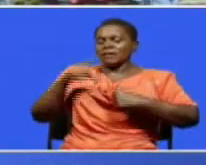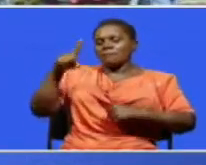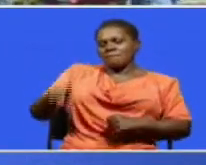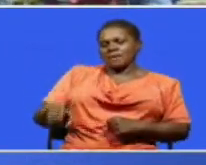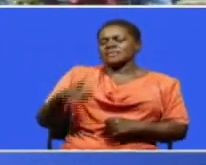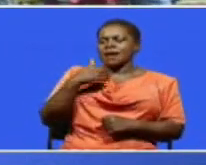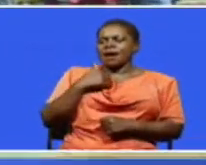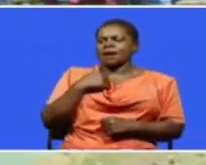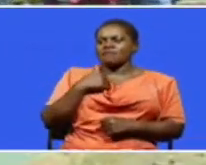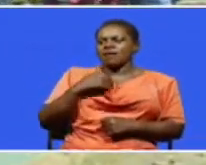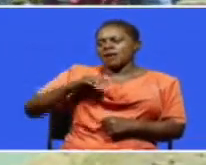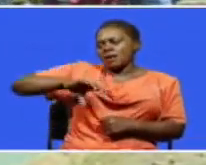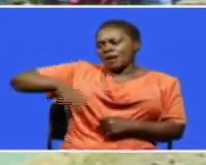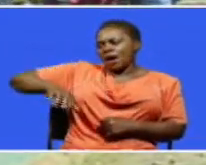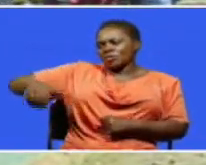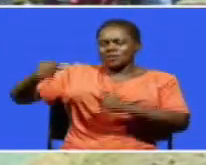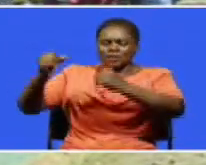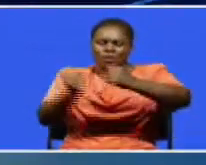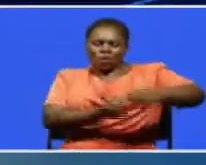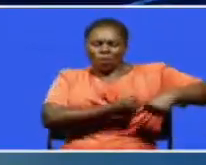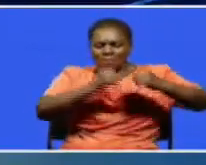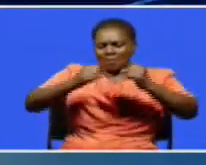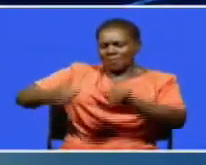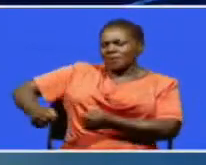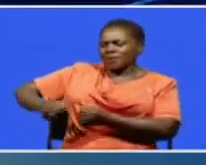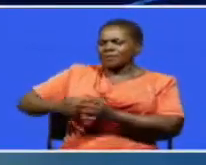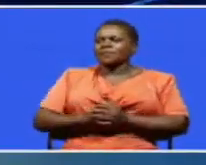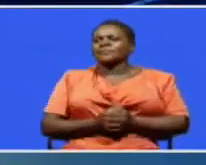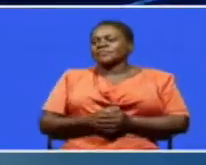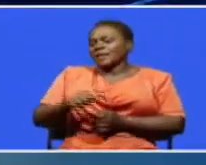Ogutu, KTN News, katika kaunti ya Homa Bay. Kwingineko tu